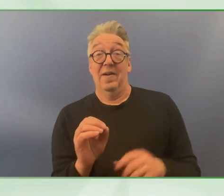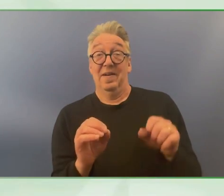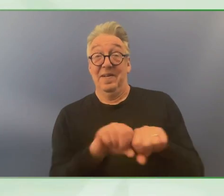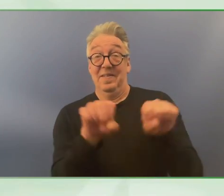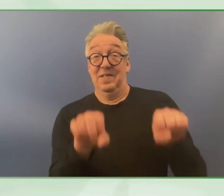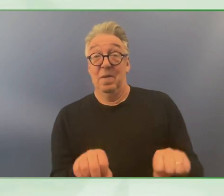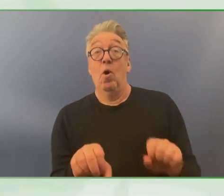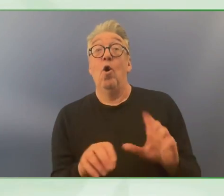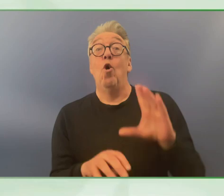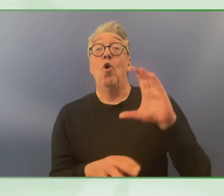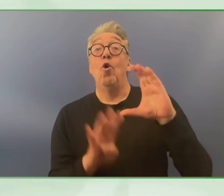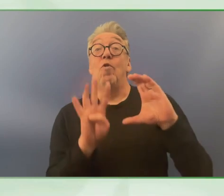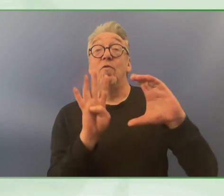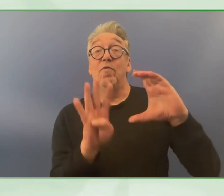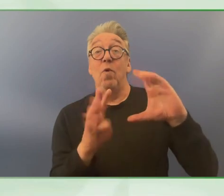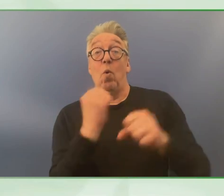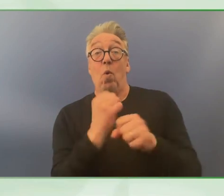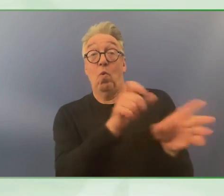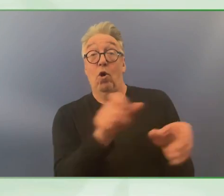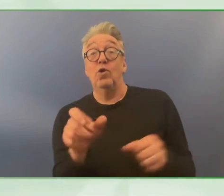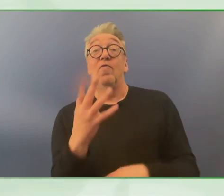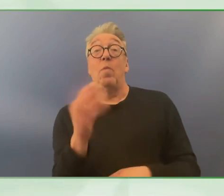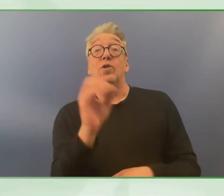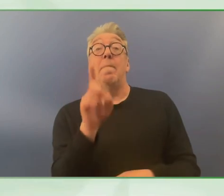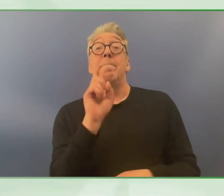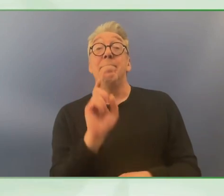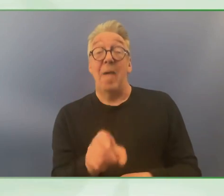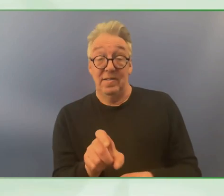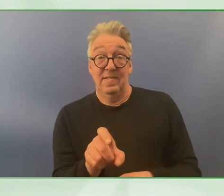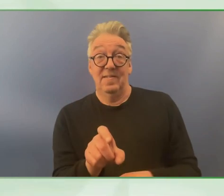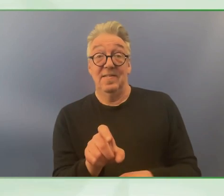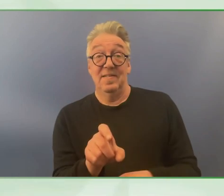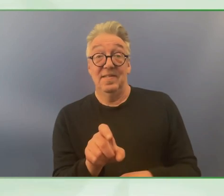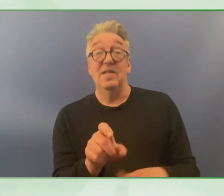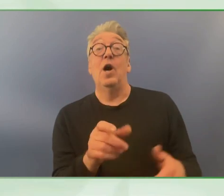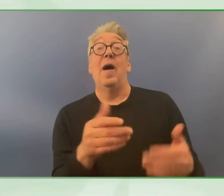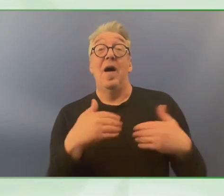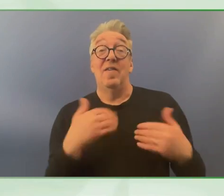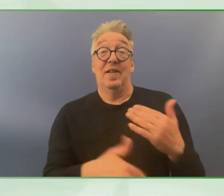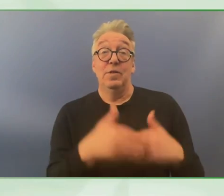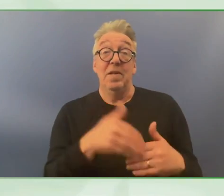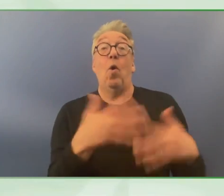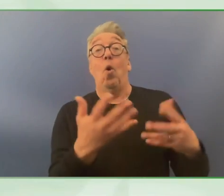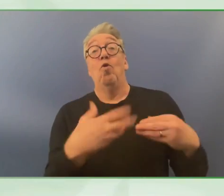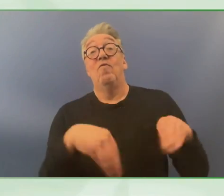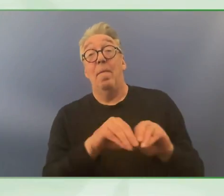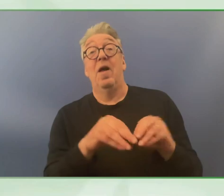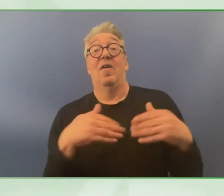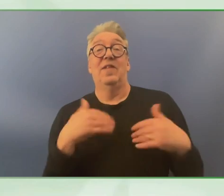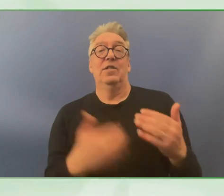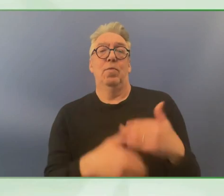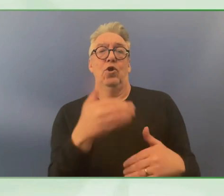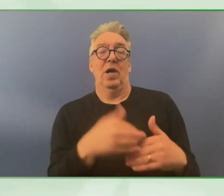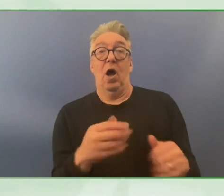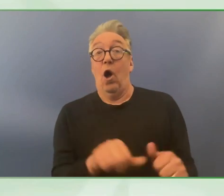workforce. Workforce can be a person with a disability or a familiar of a person with a disability, which is completely different from other